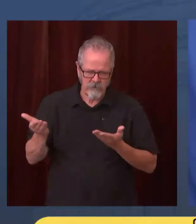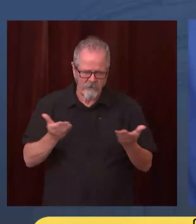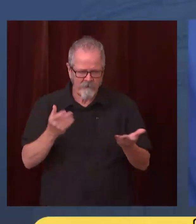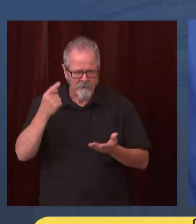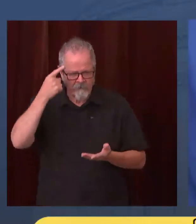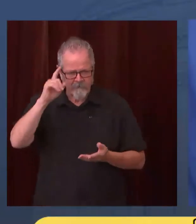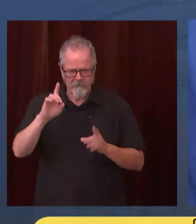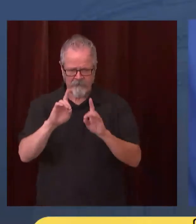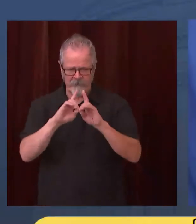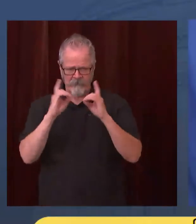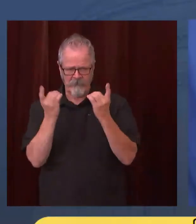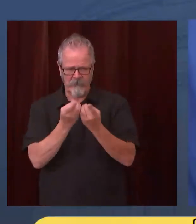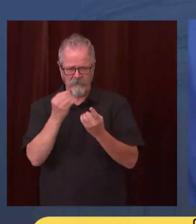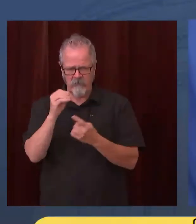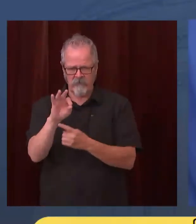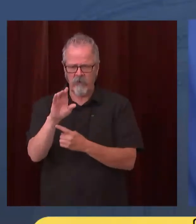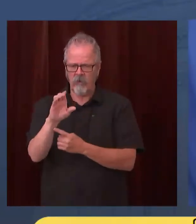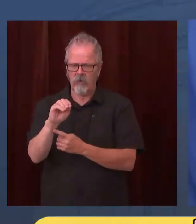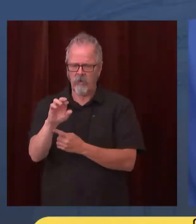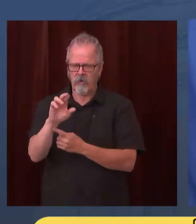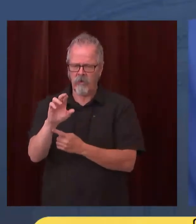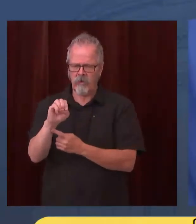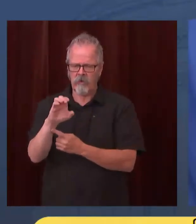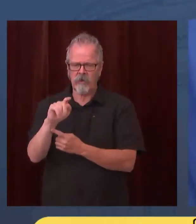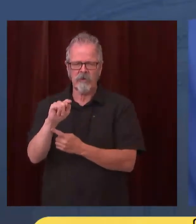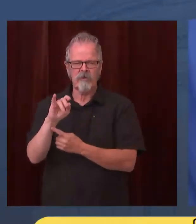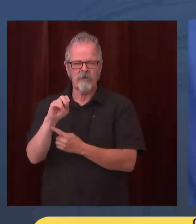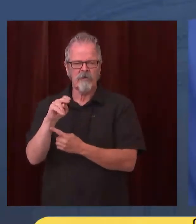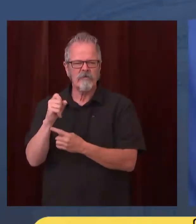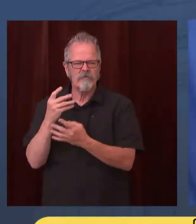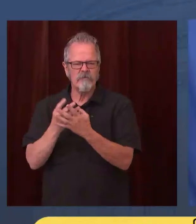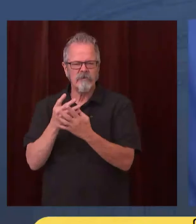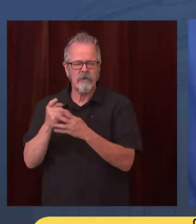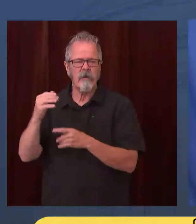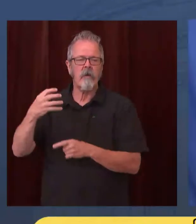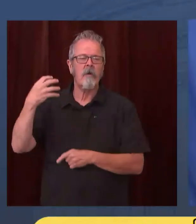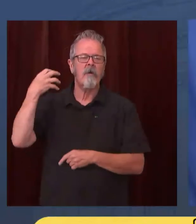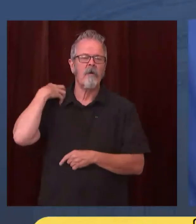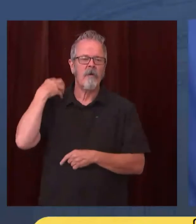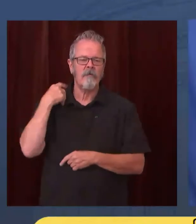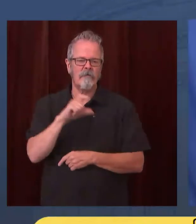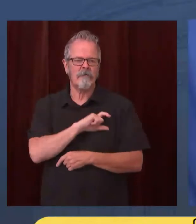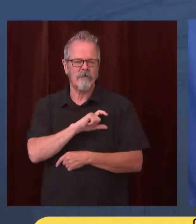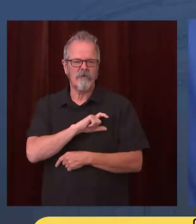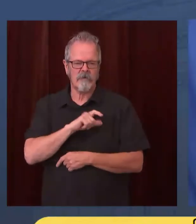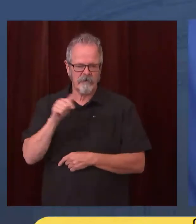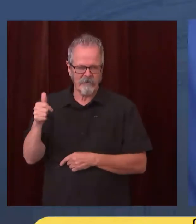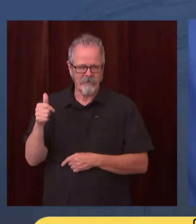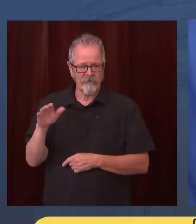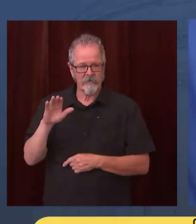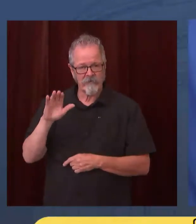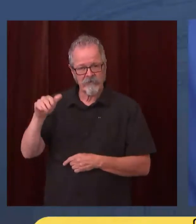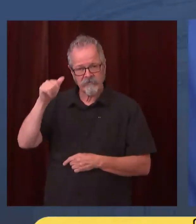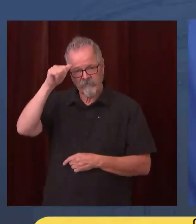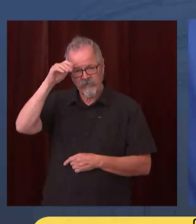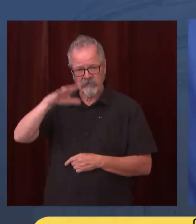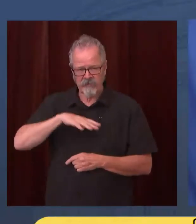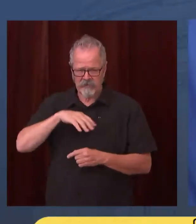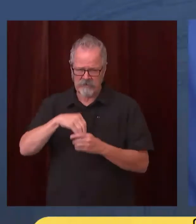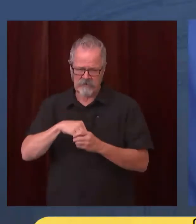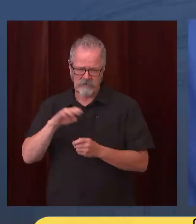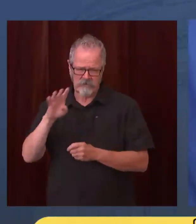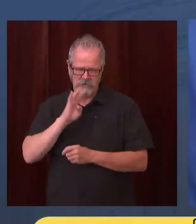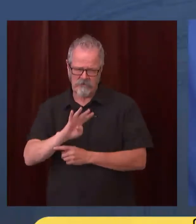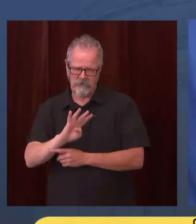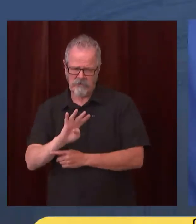loved this man who was in his early 40s. And I just thought, if we could have got him vaccinated a few